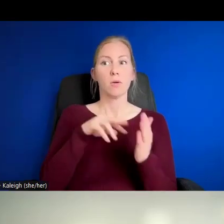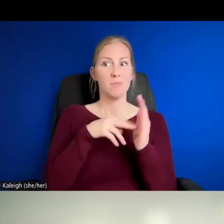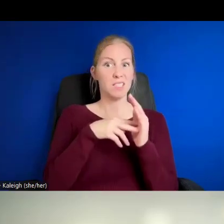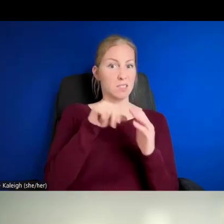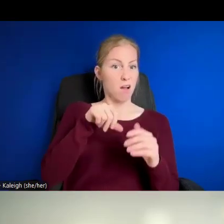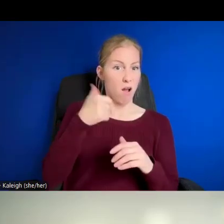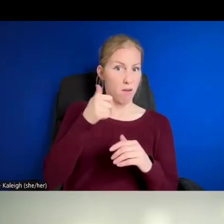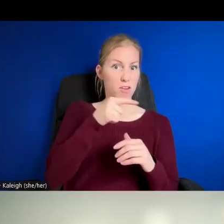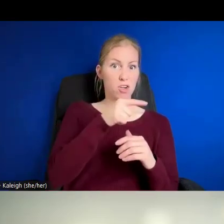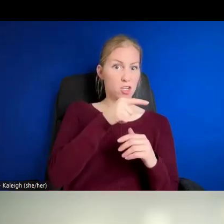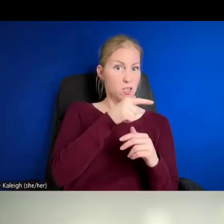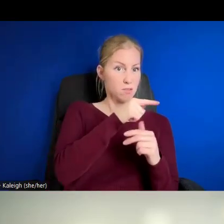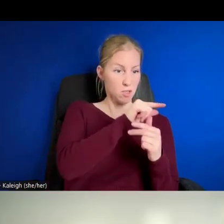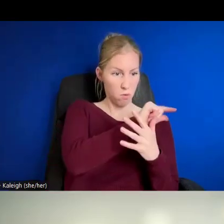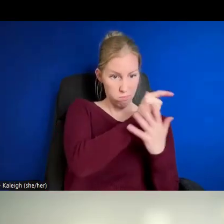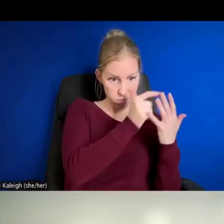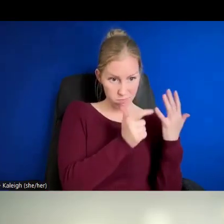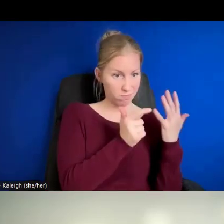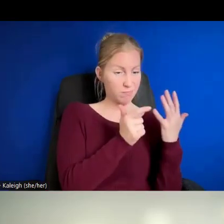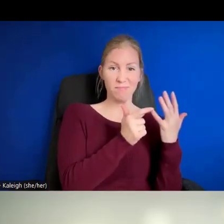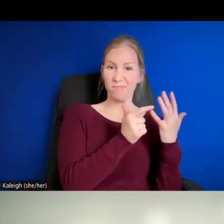been exhausted